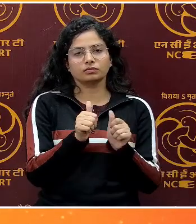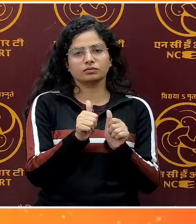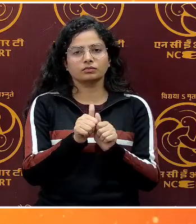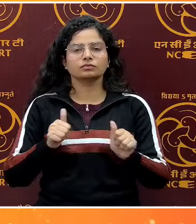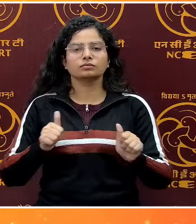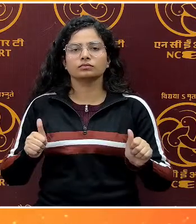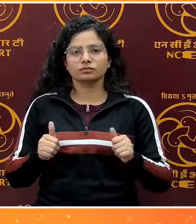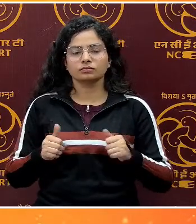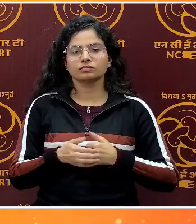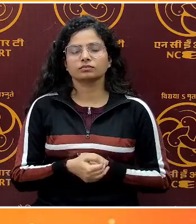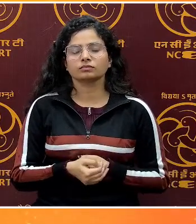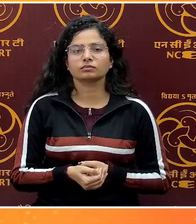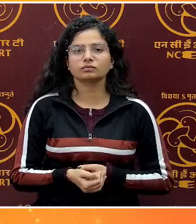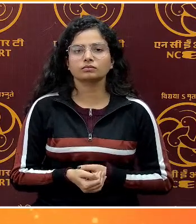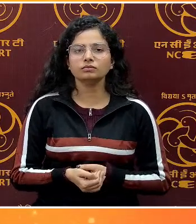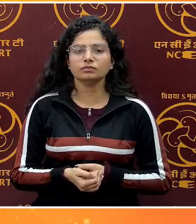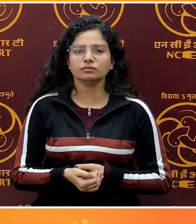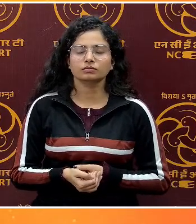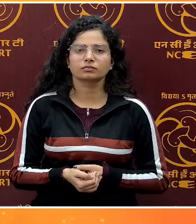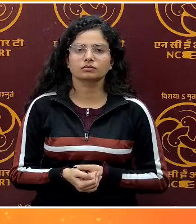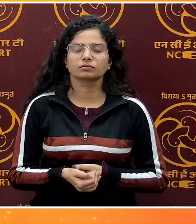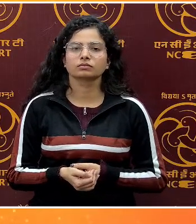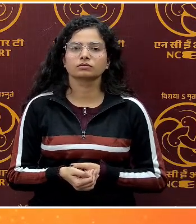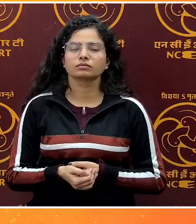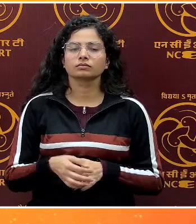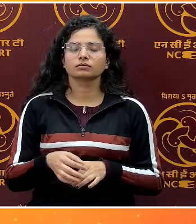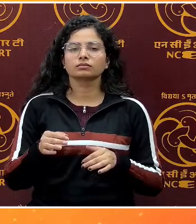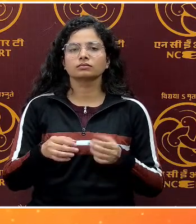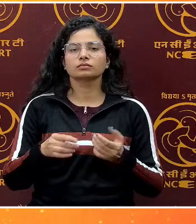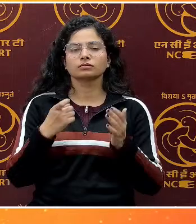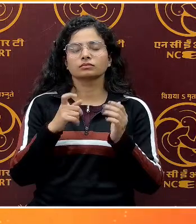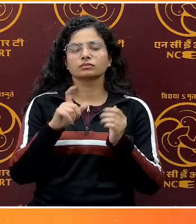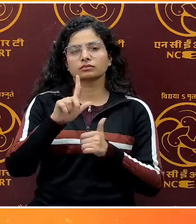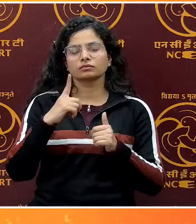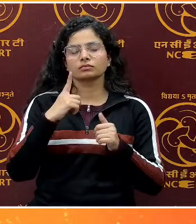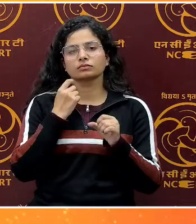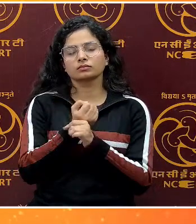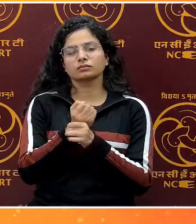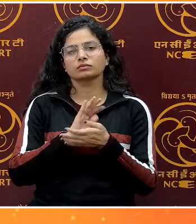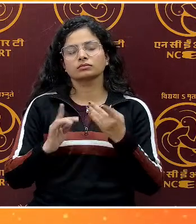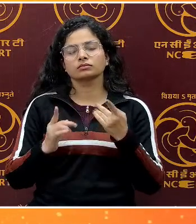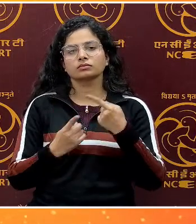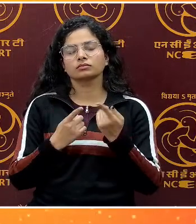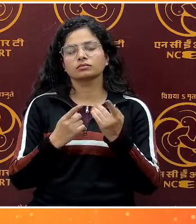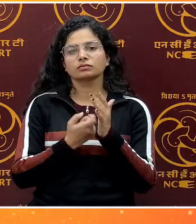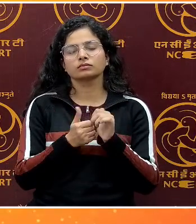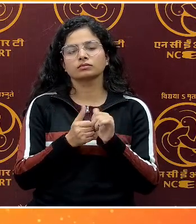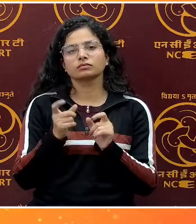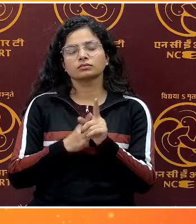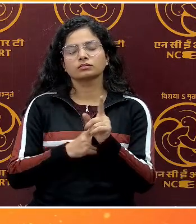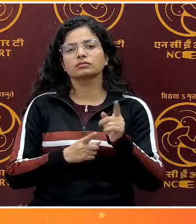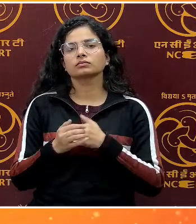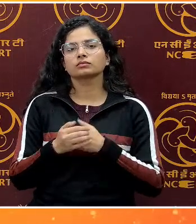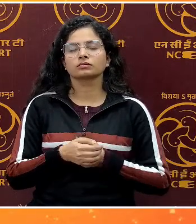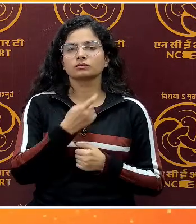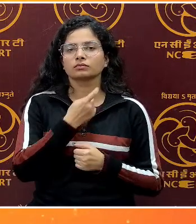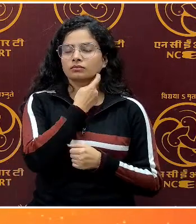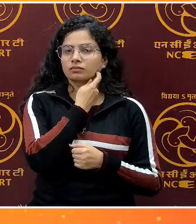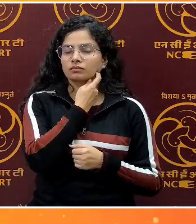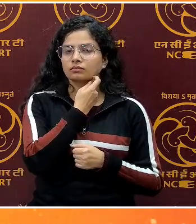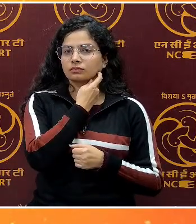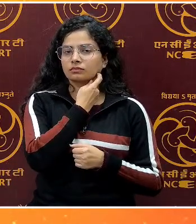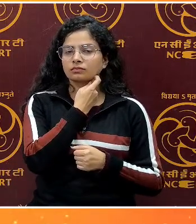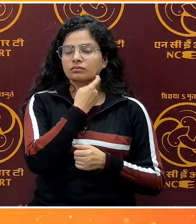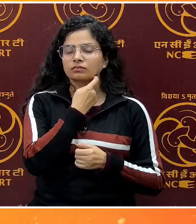see the object is far, now light rays are coming, hitting and getting converged. The image is formed